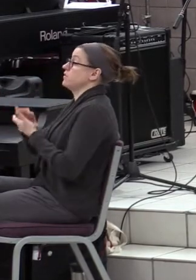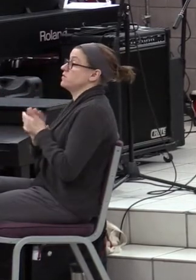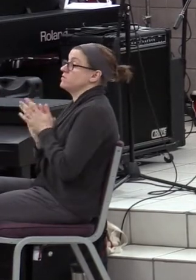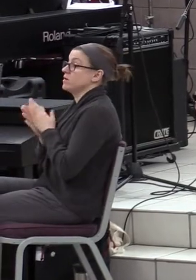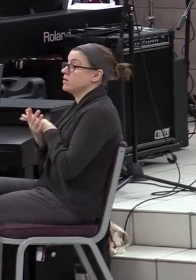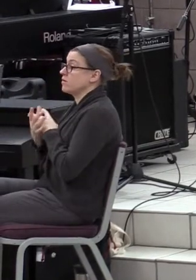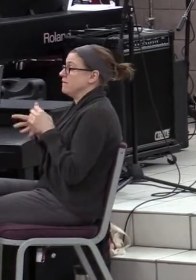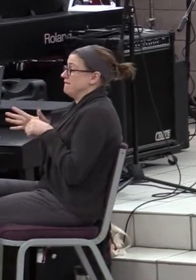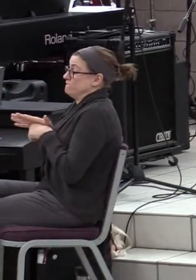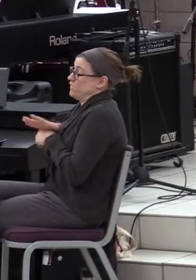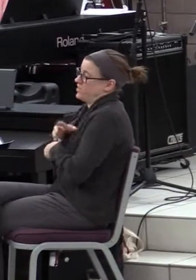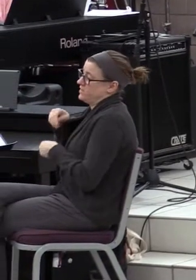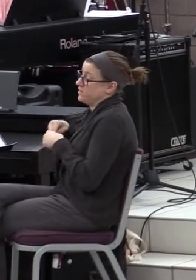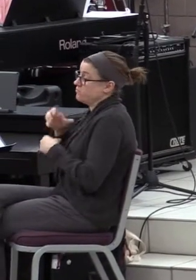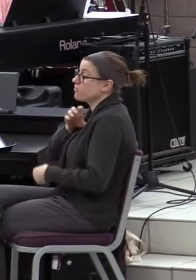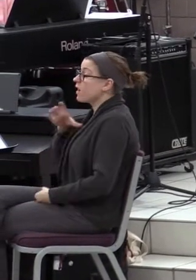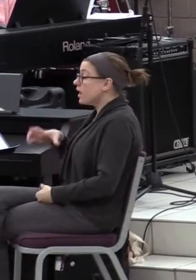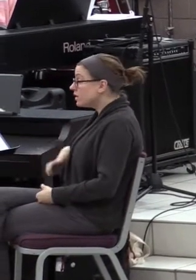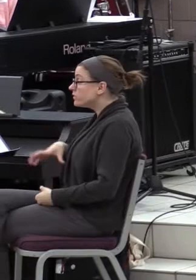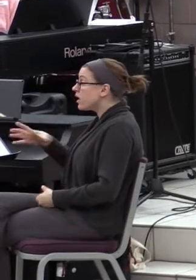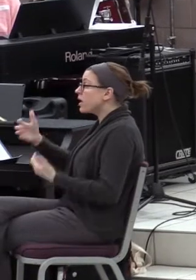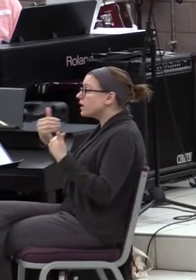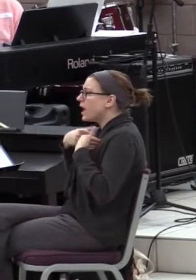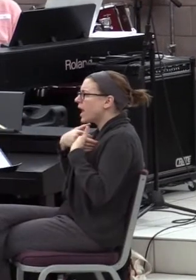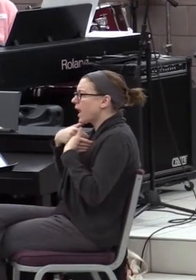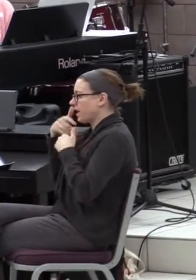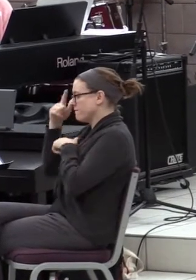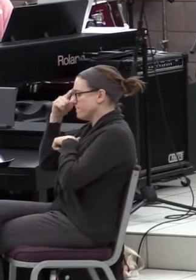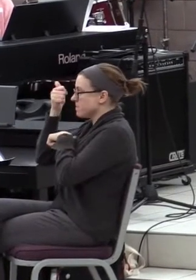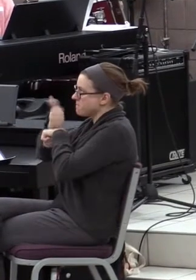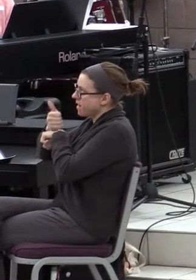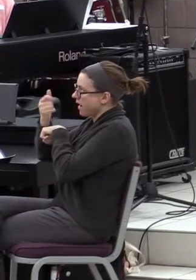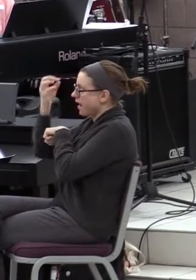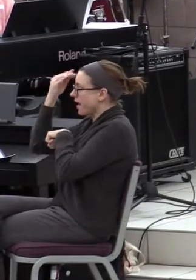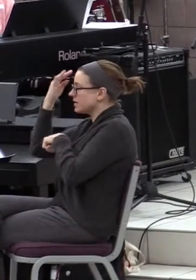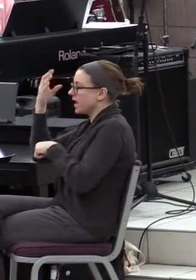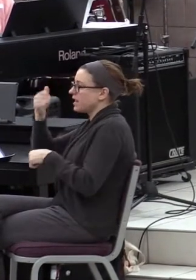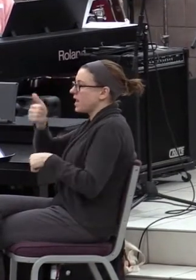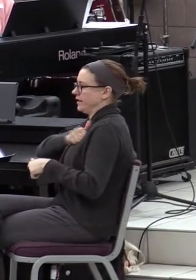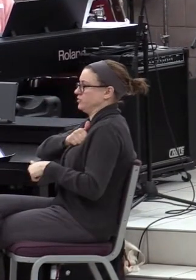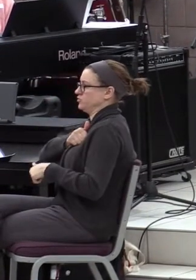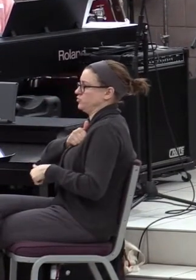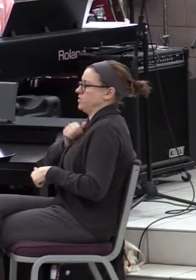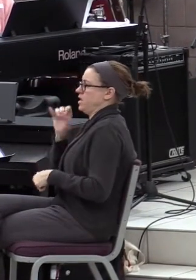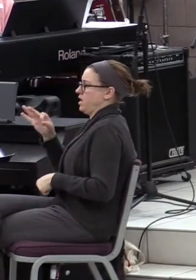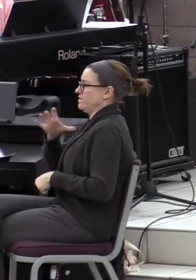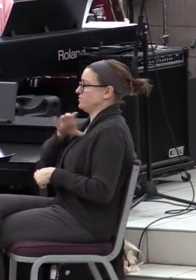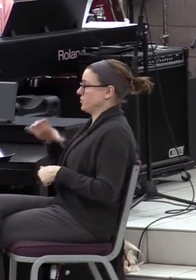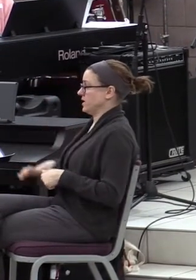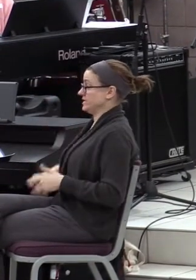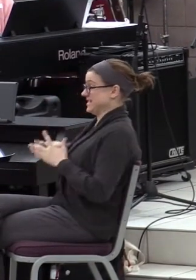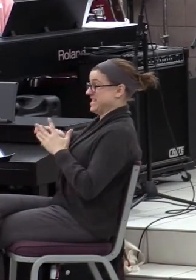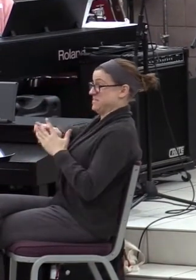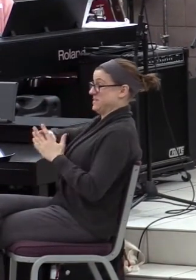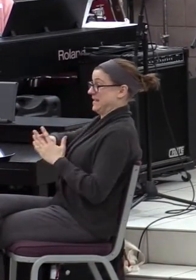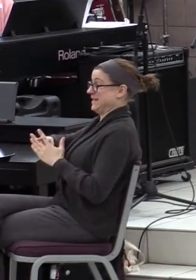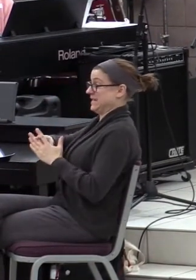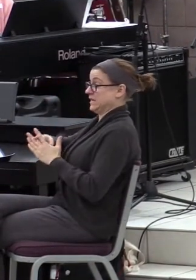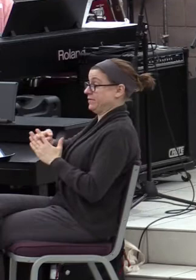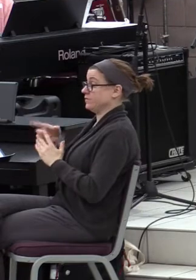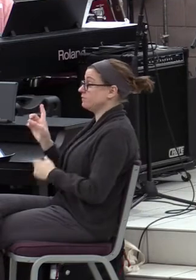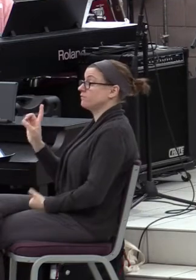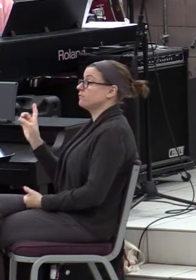fully in Christ and have the mind and attitude of Christ, it begins